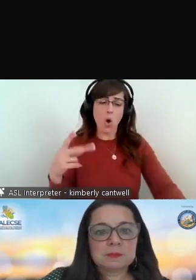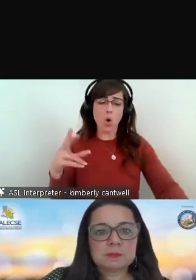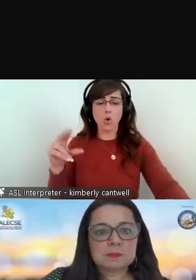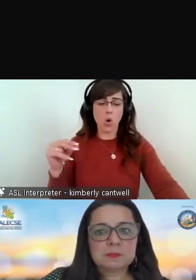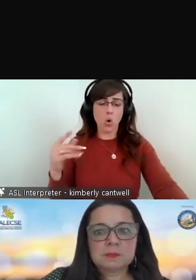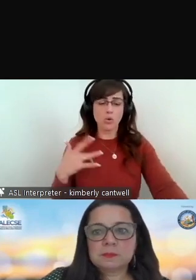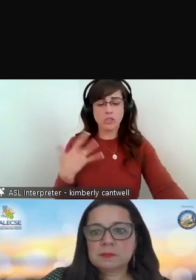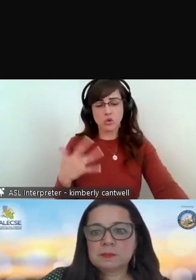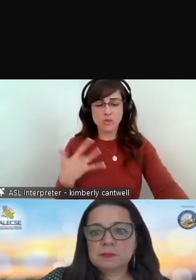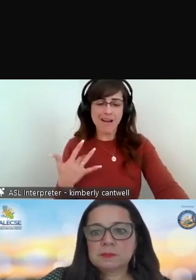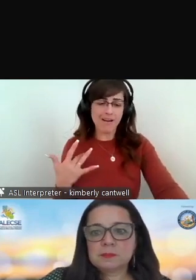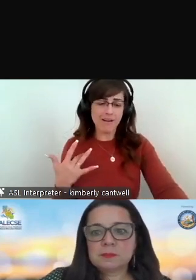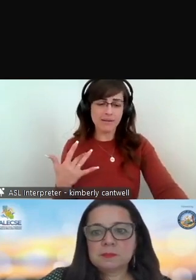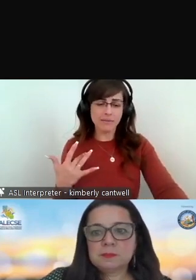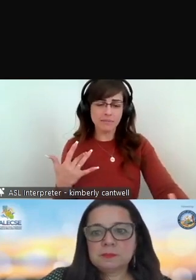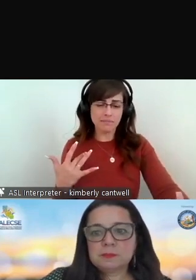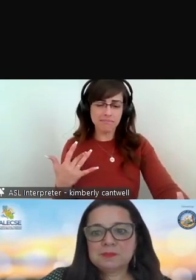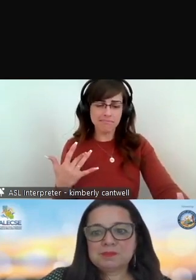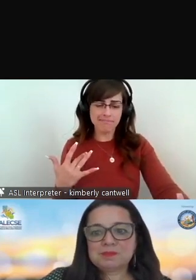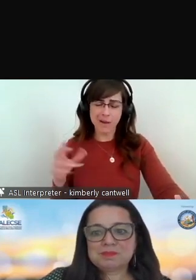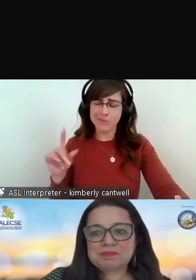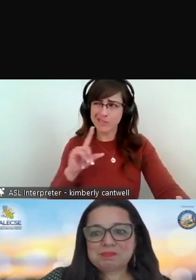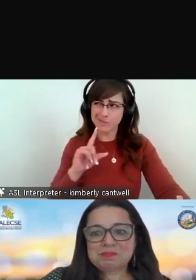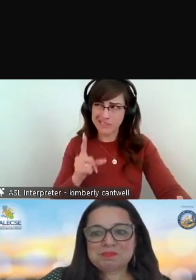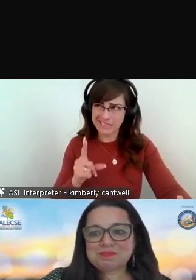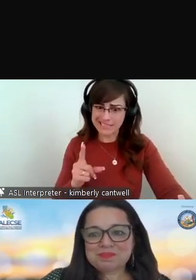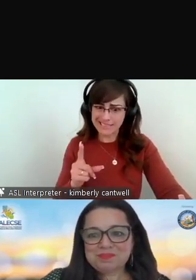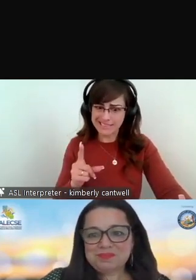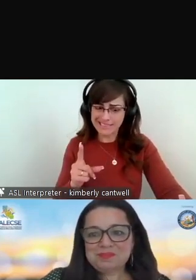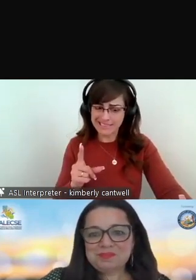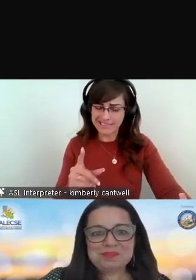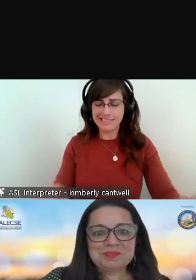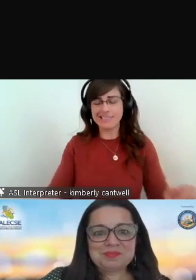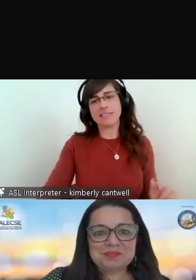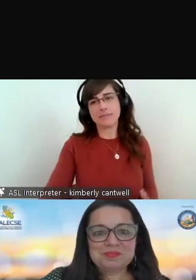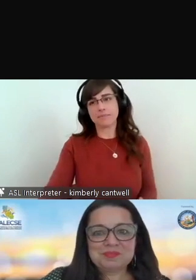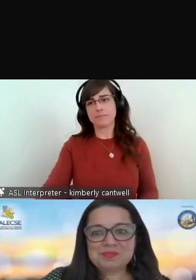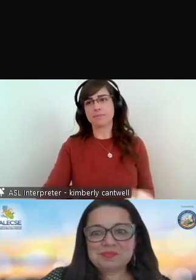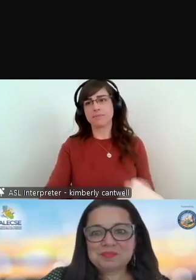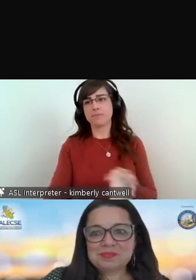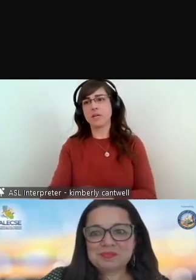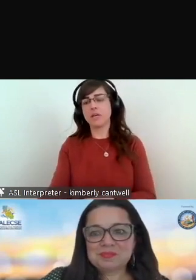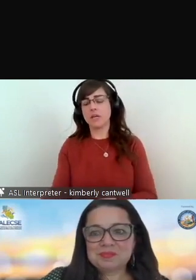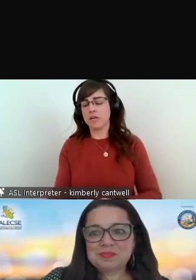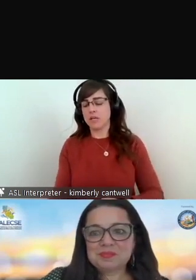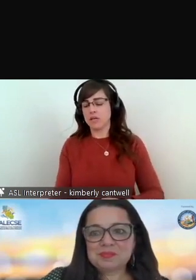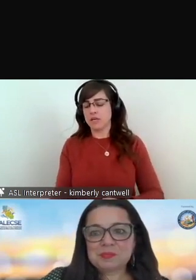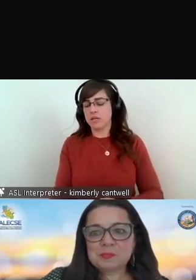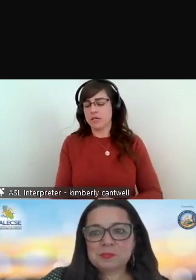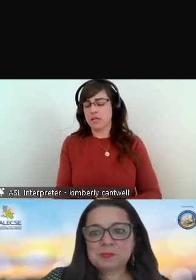said, are you kidding me? So I